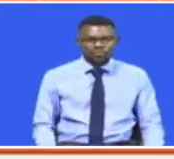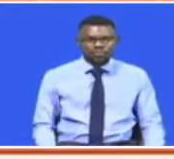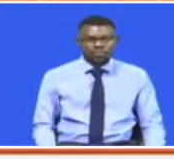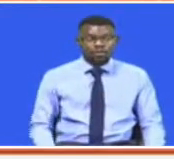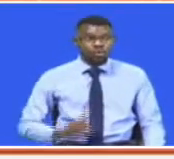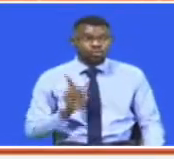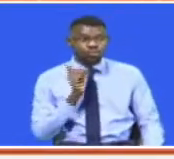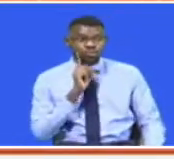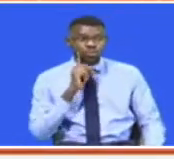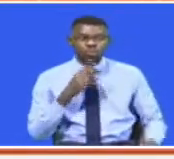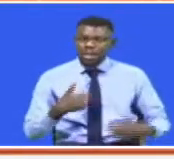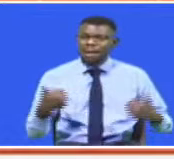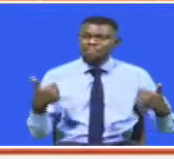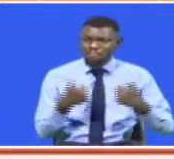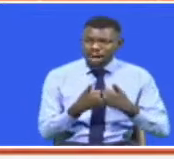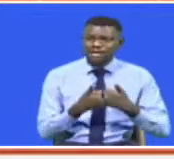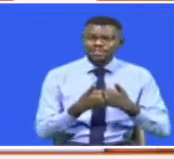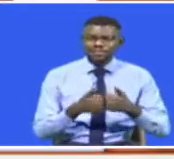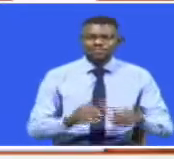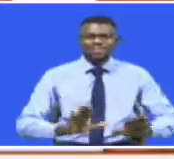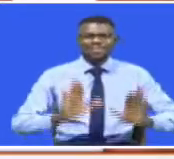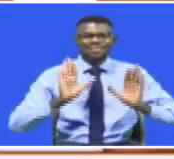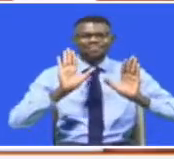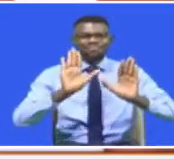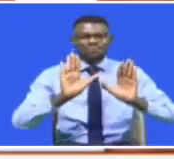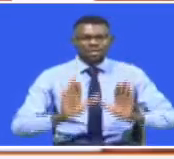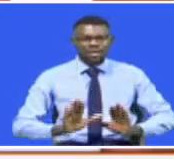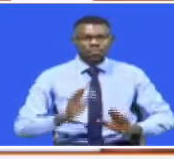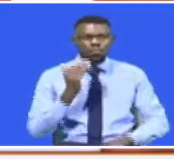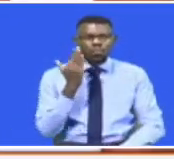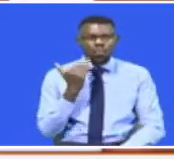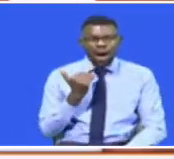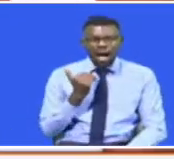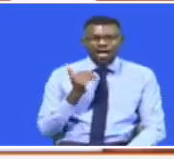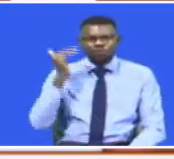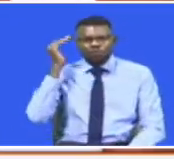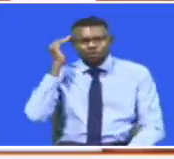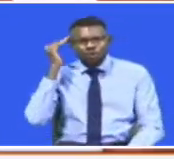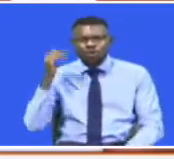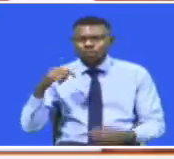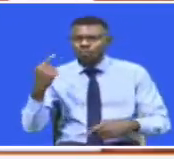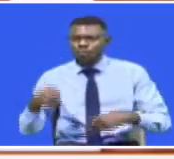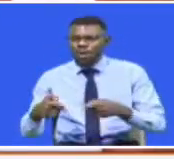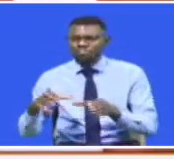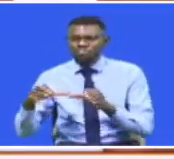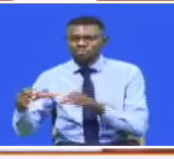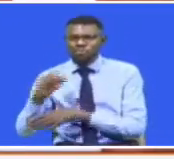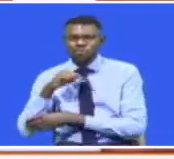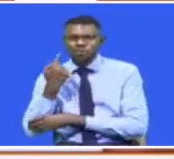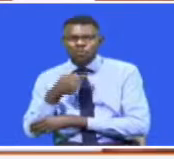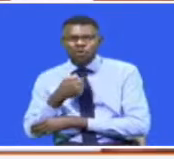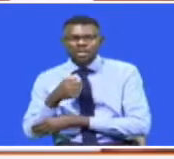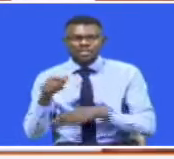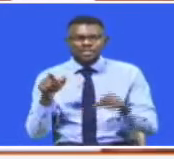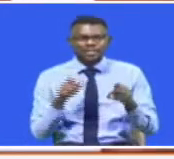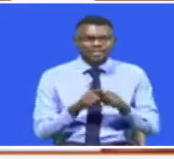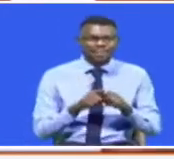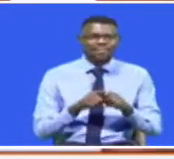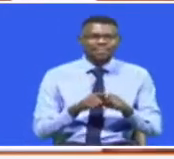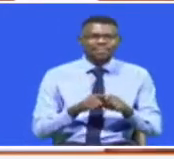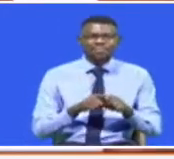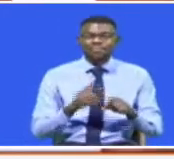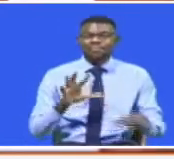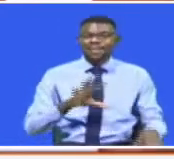tomorrow's matches are extremely important because it decides who wins in our pool and who will be able to qualify for Euro Africa,